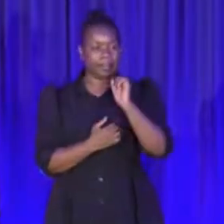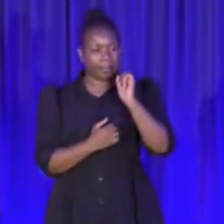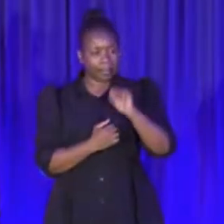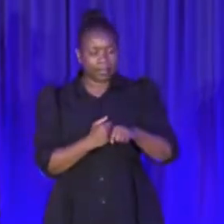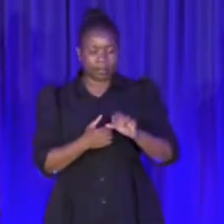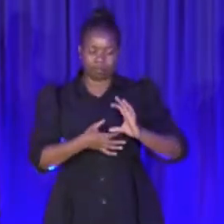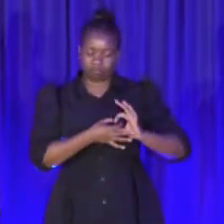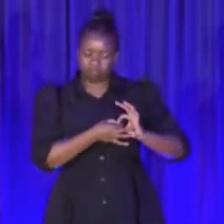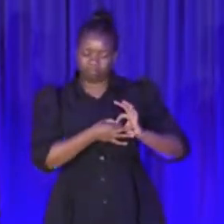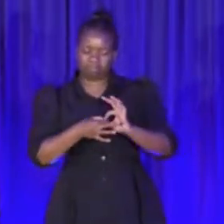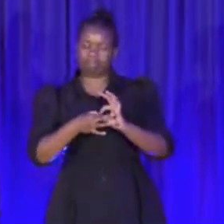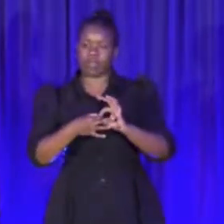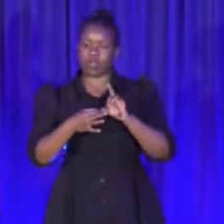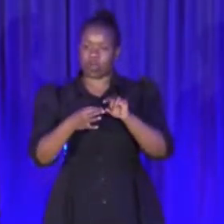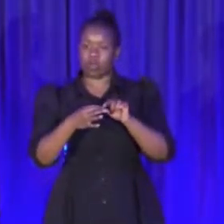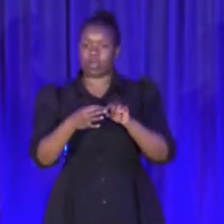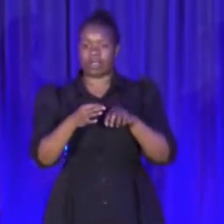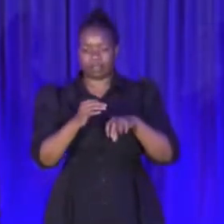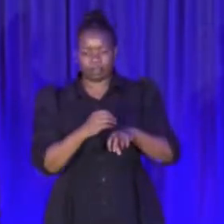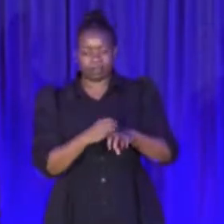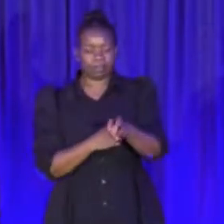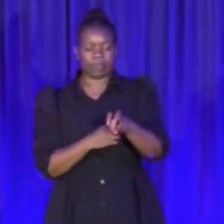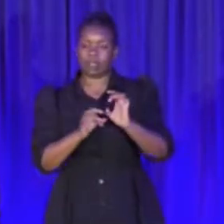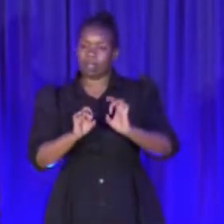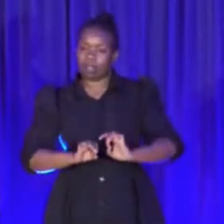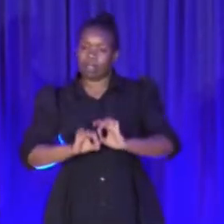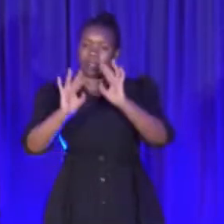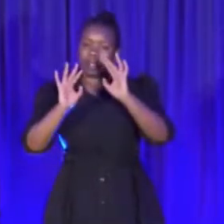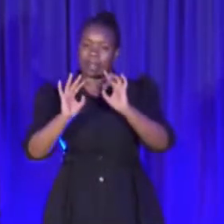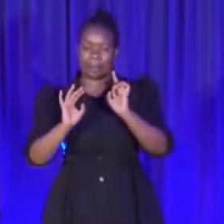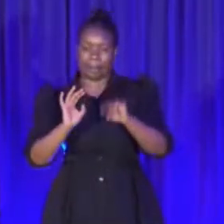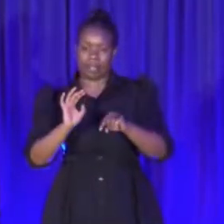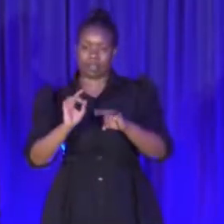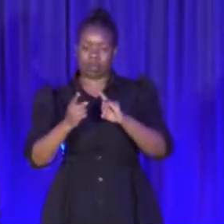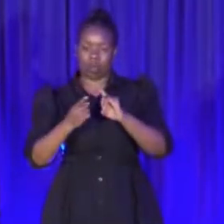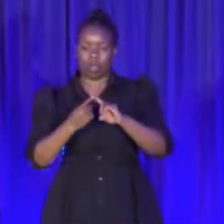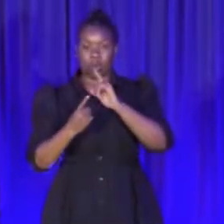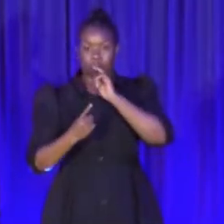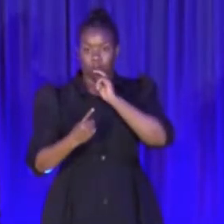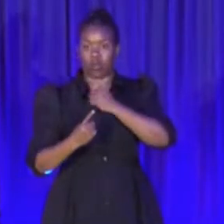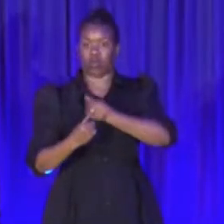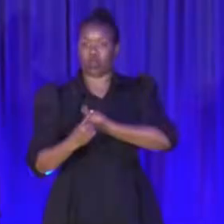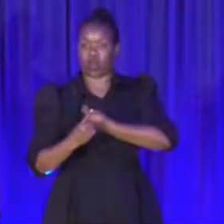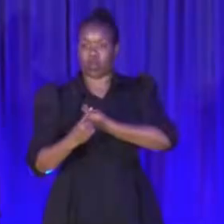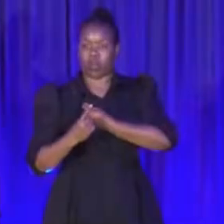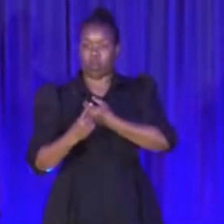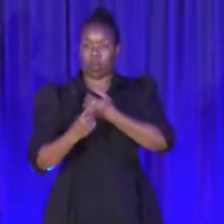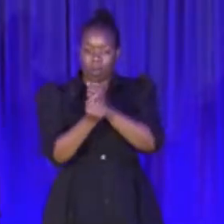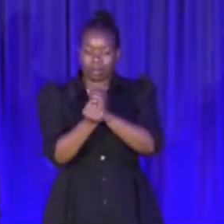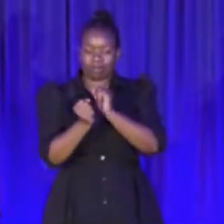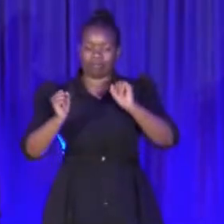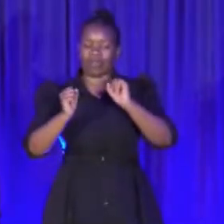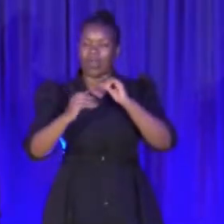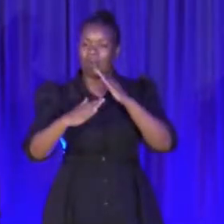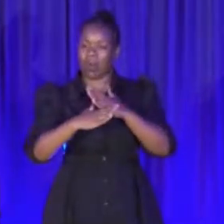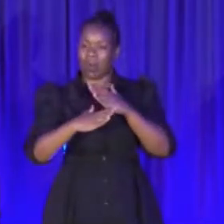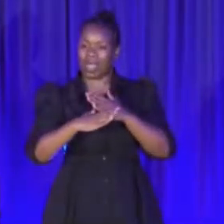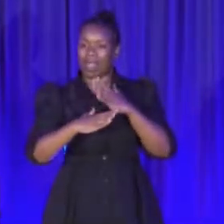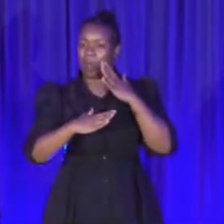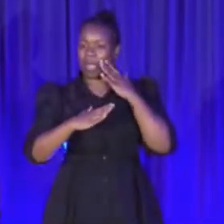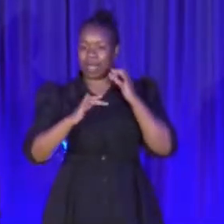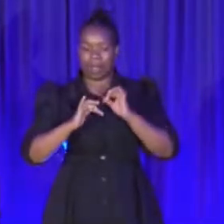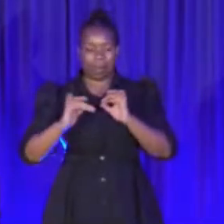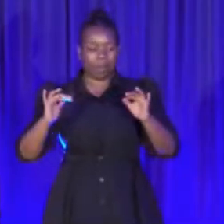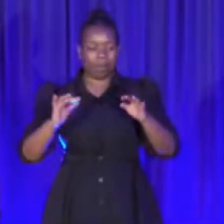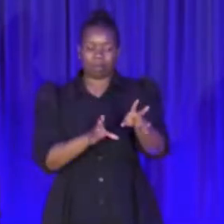ourselves to this path, we must be clear about one fundamental truth. Democracy only works when